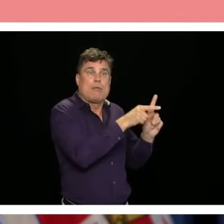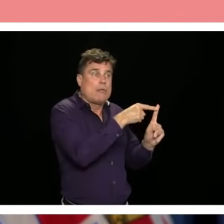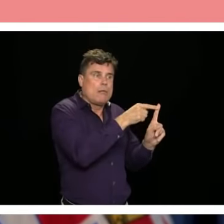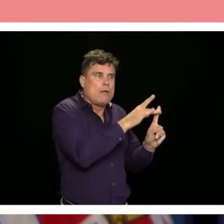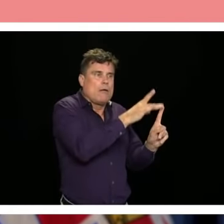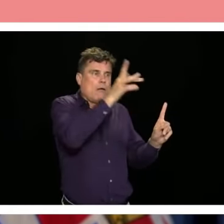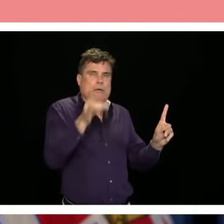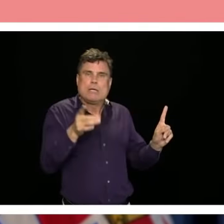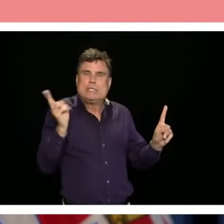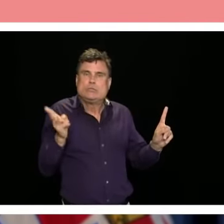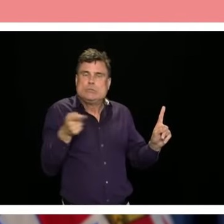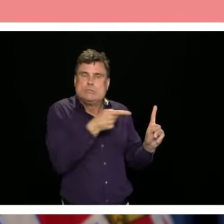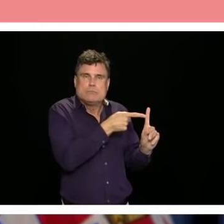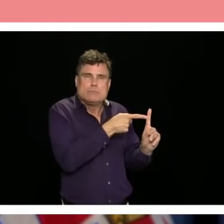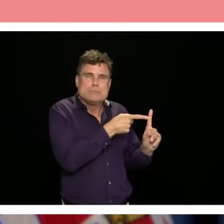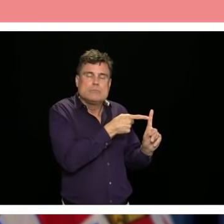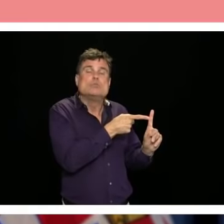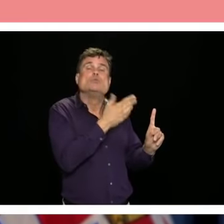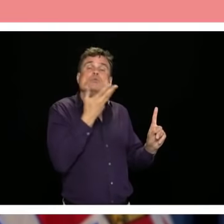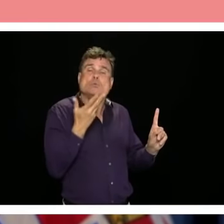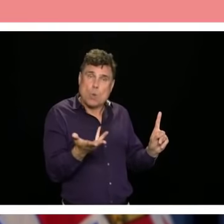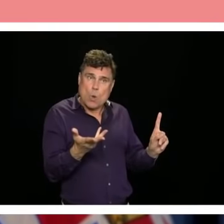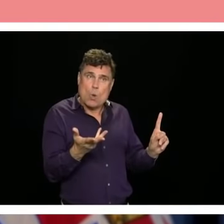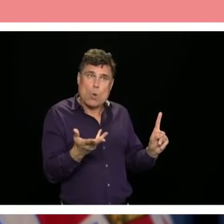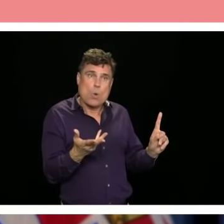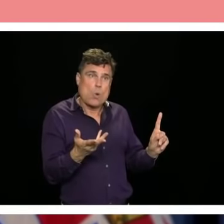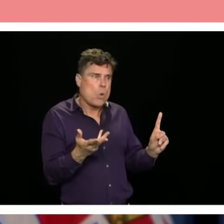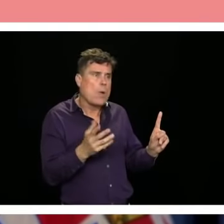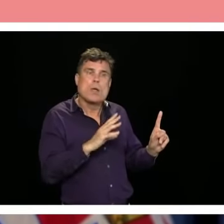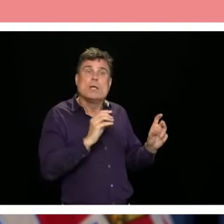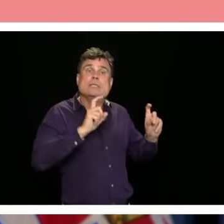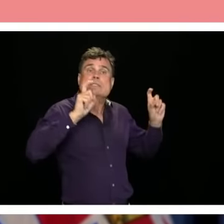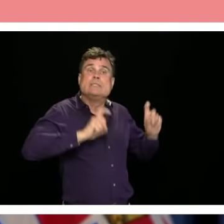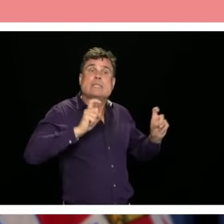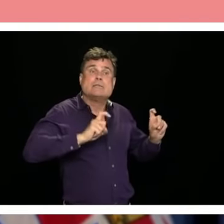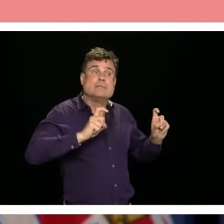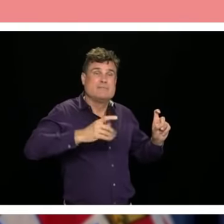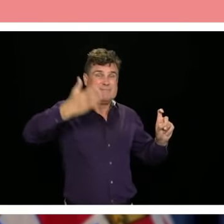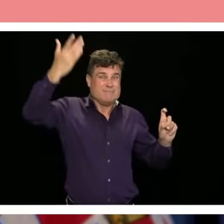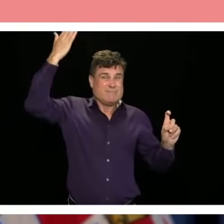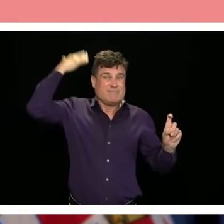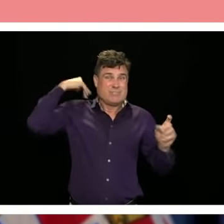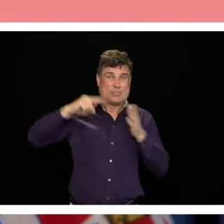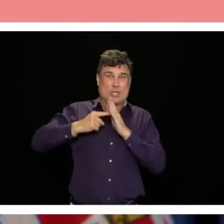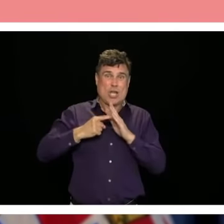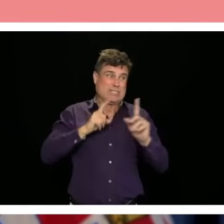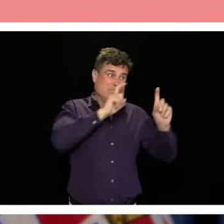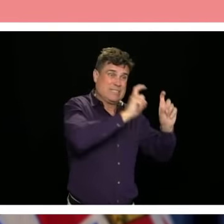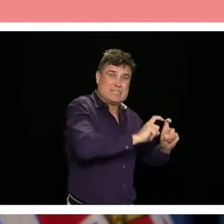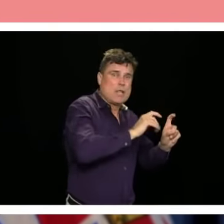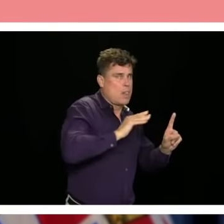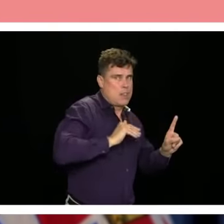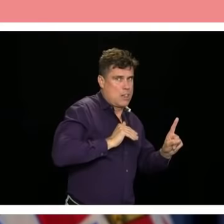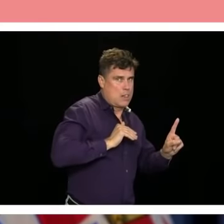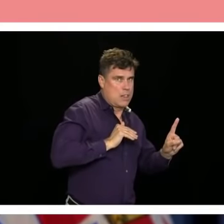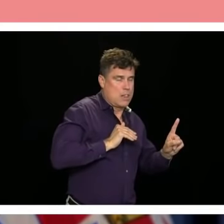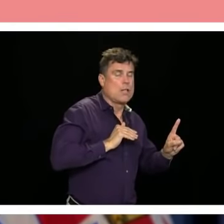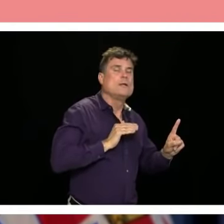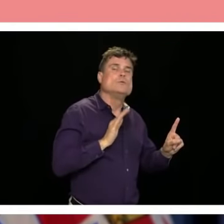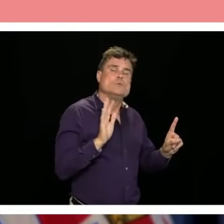were testing as much as we could. There was some challenges, and I will say that there were a number of cases that